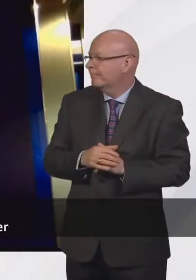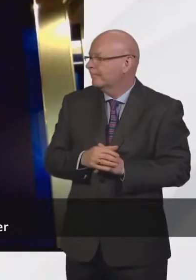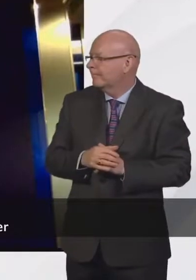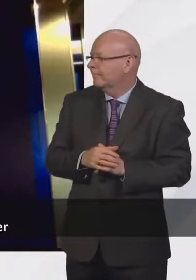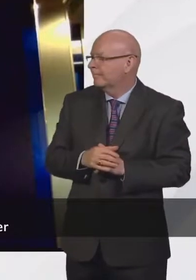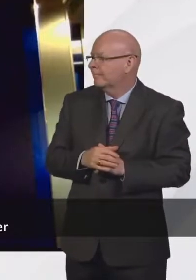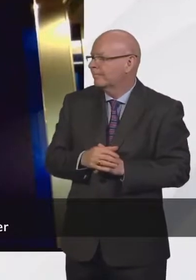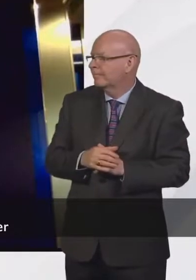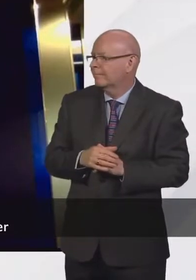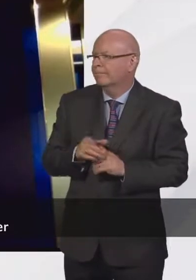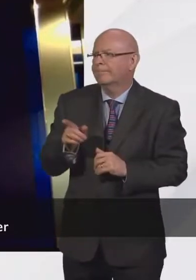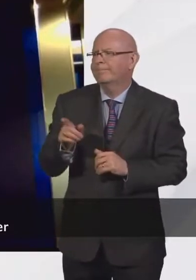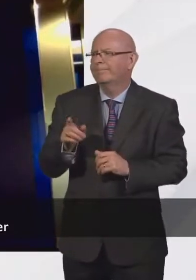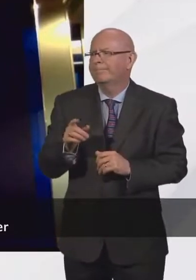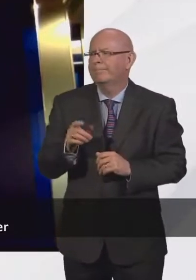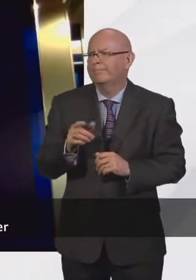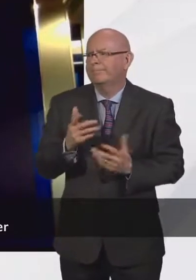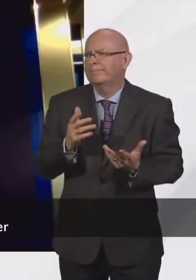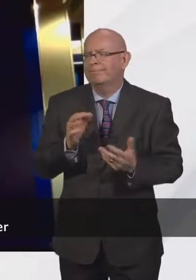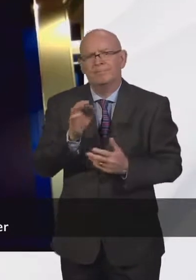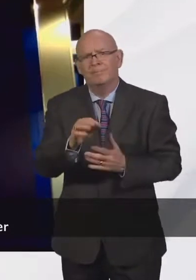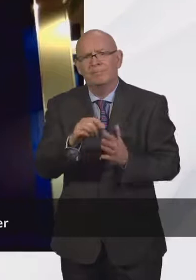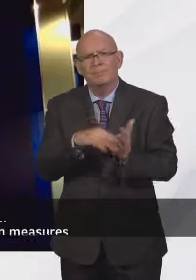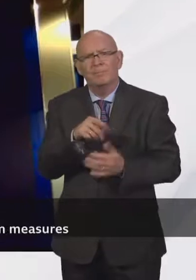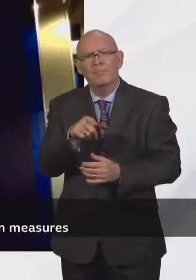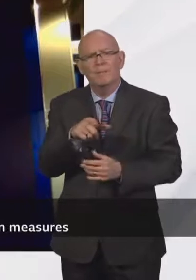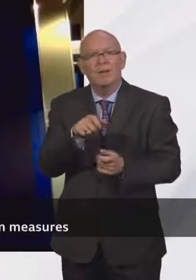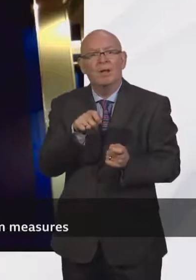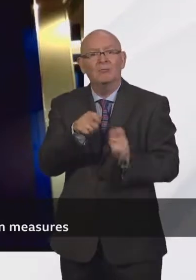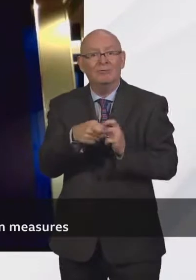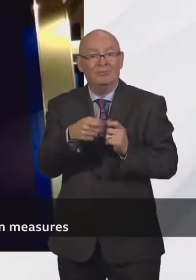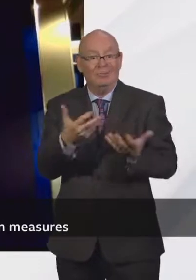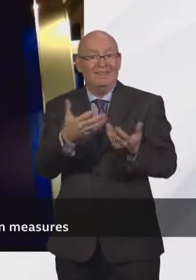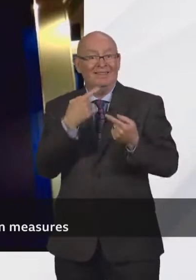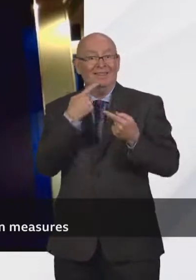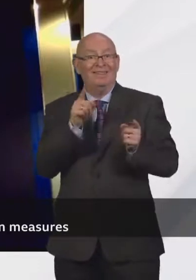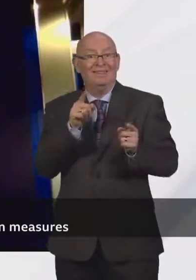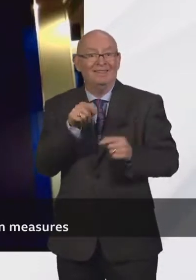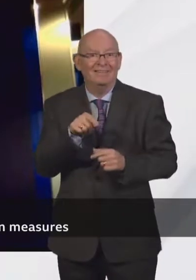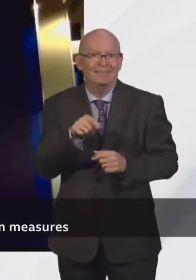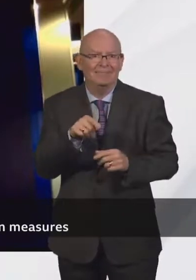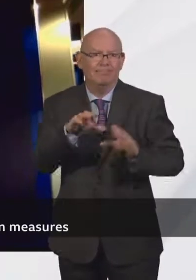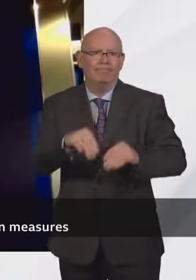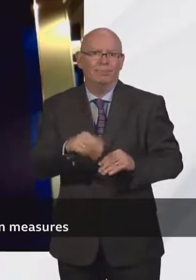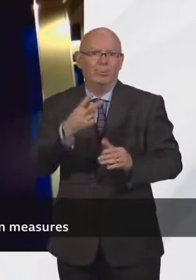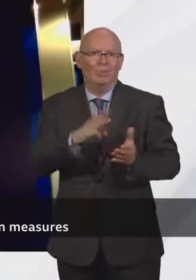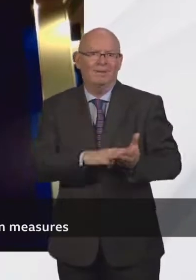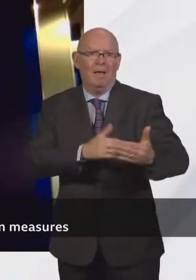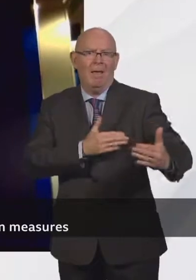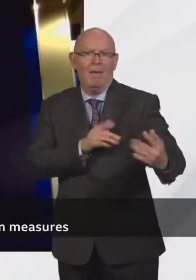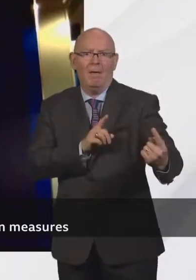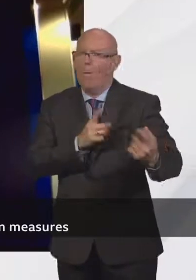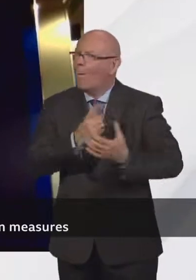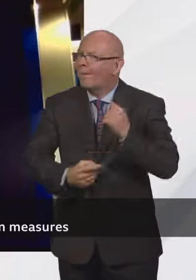Are the leaders of the devolved governments making a political point, or just being glum buckets and scaremongers? Or do they just think